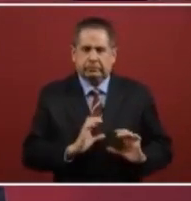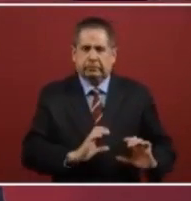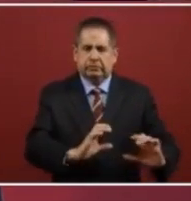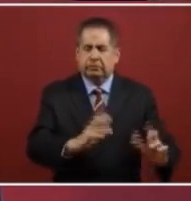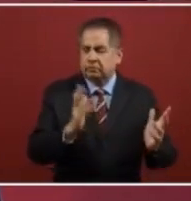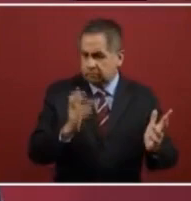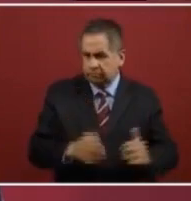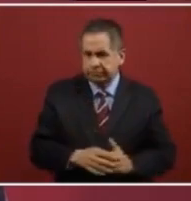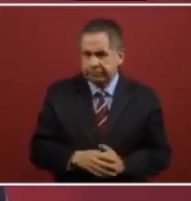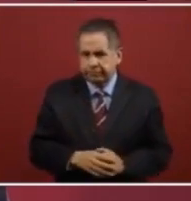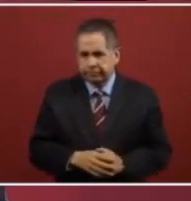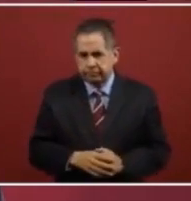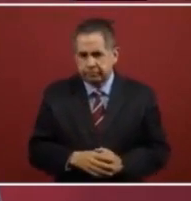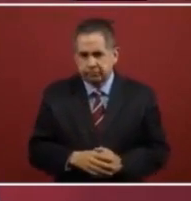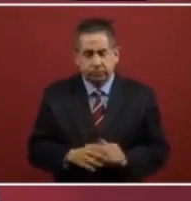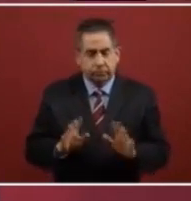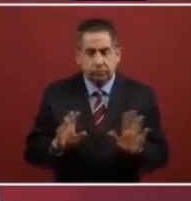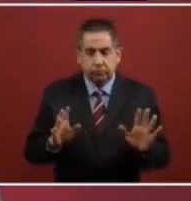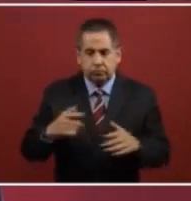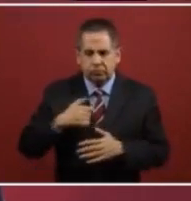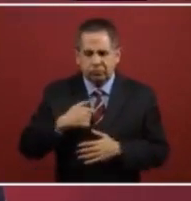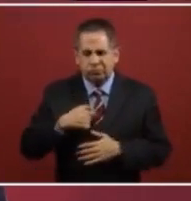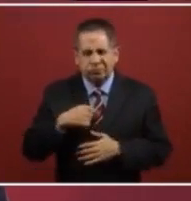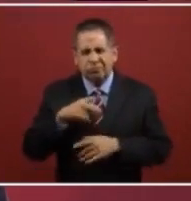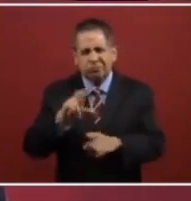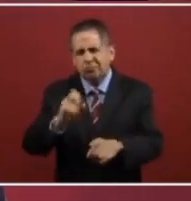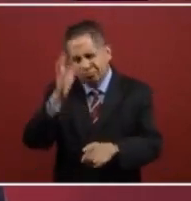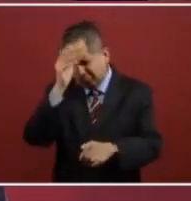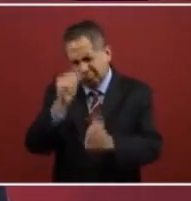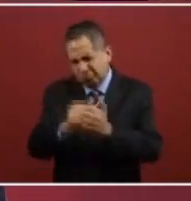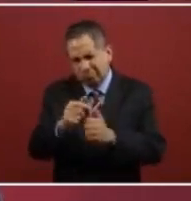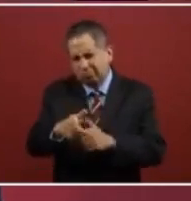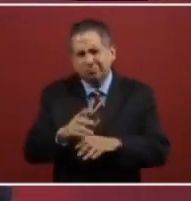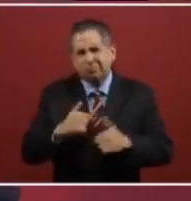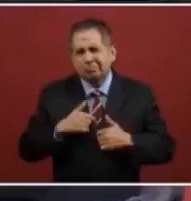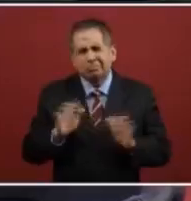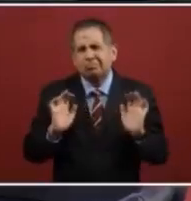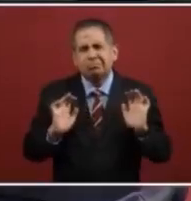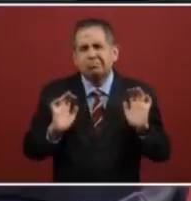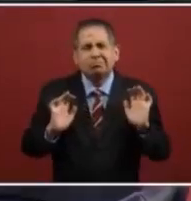going to be guarding against it Yo because there was such estoy a en big contra de eso. O sea,